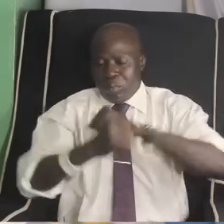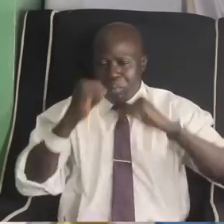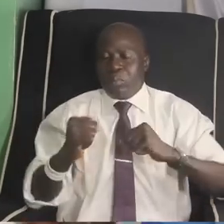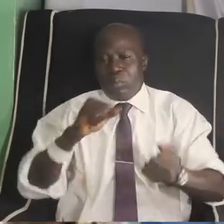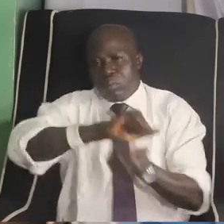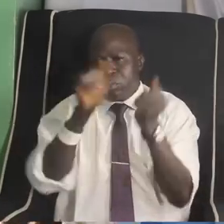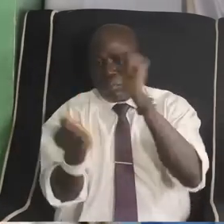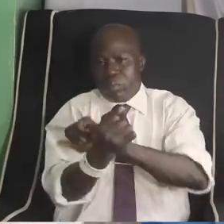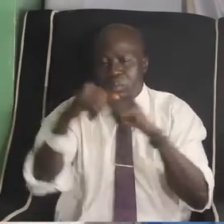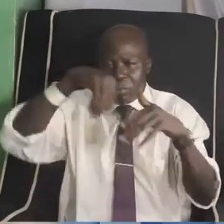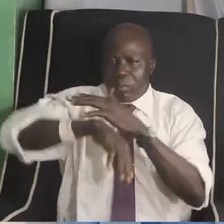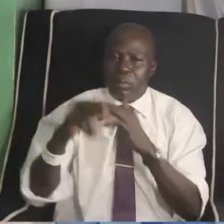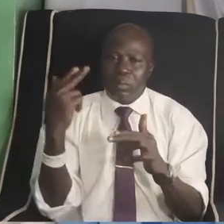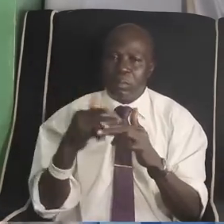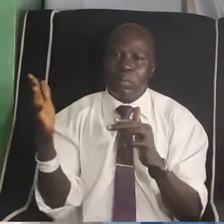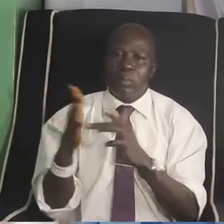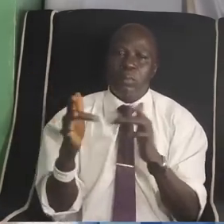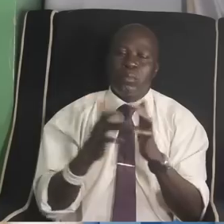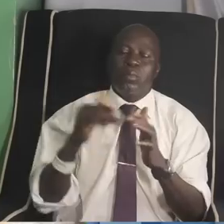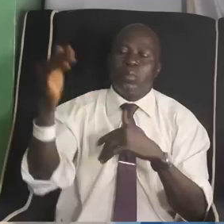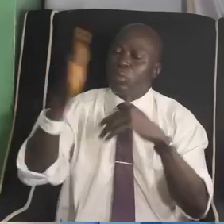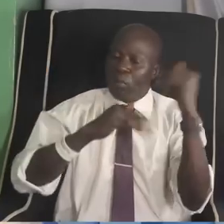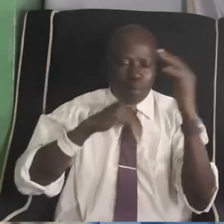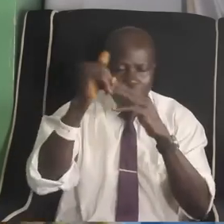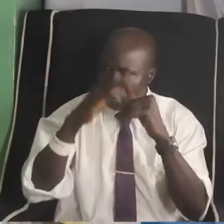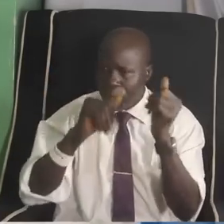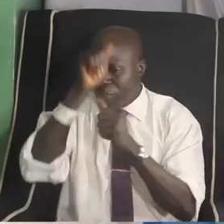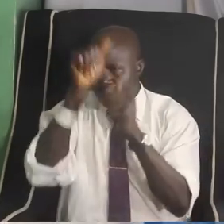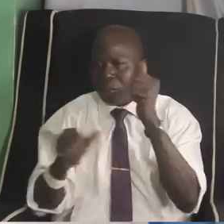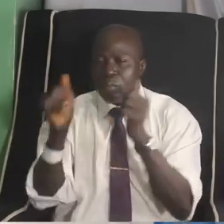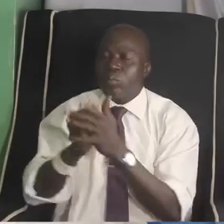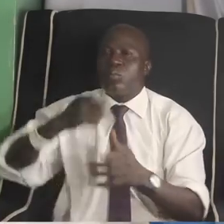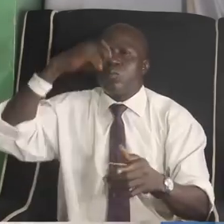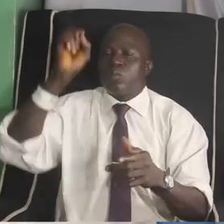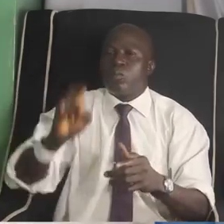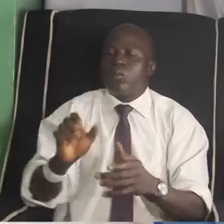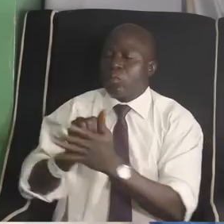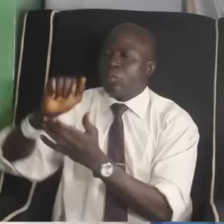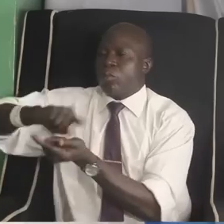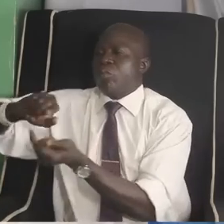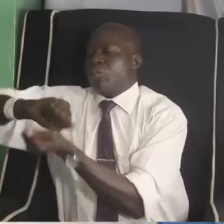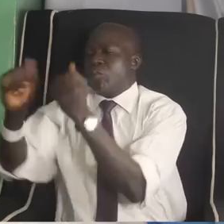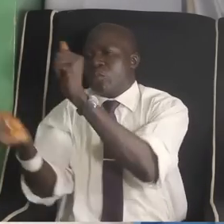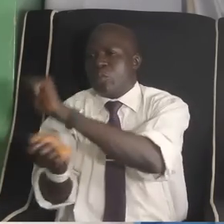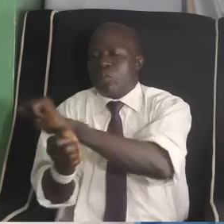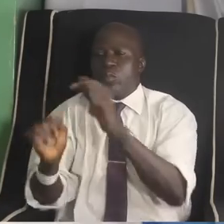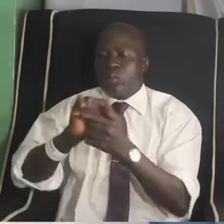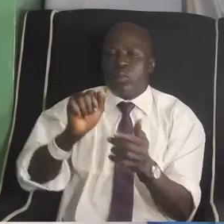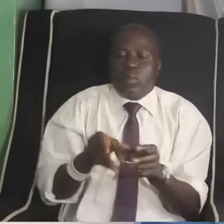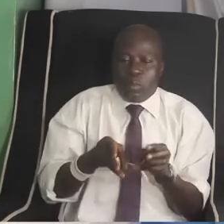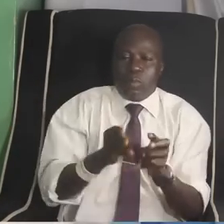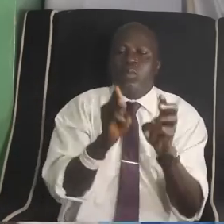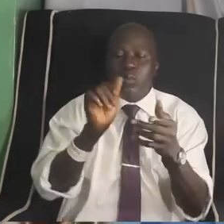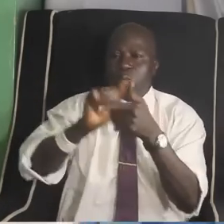change power. Robi atalaya. Gbogbo majemoju ala. Every covenant of the the tree. He may even go down. That turn away